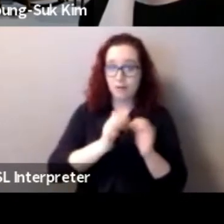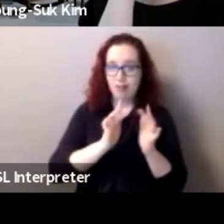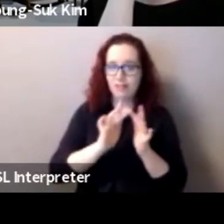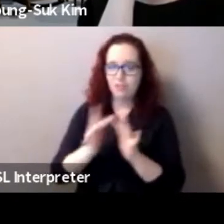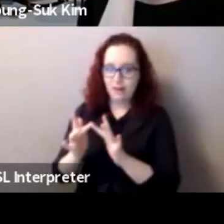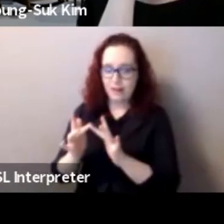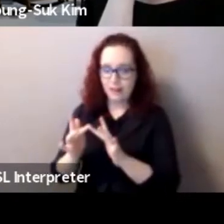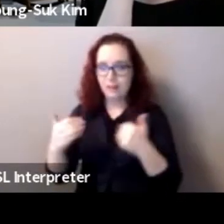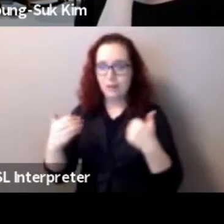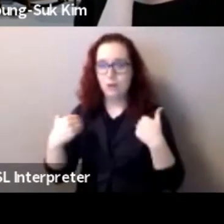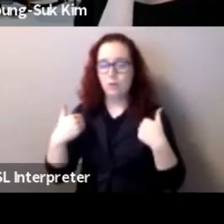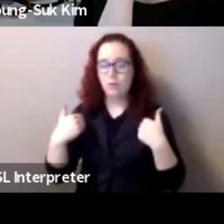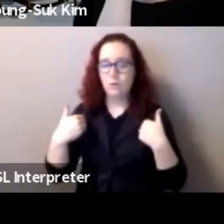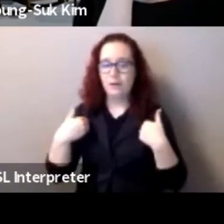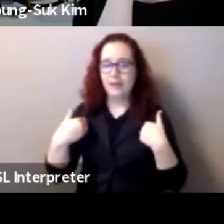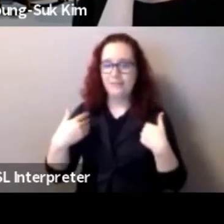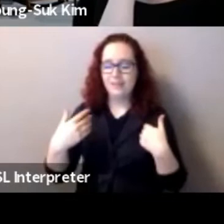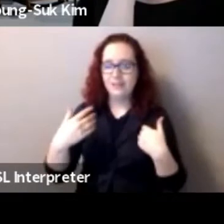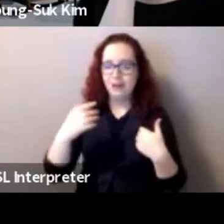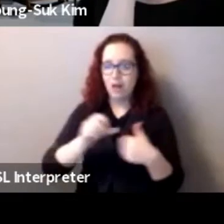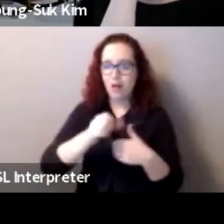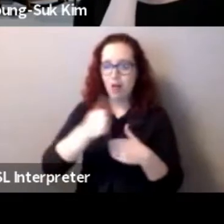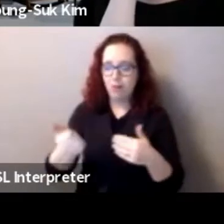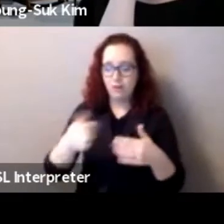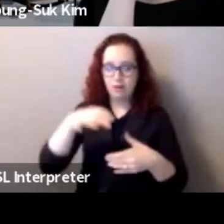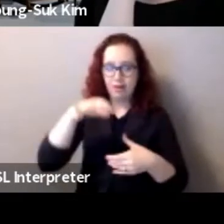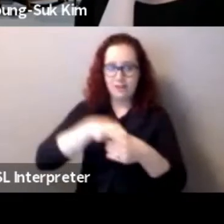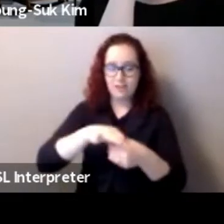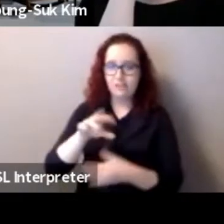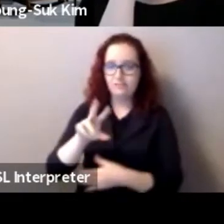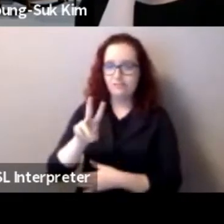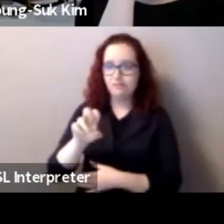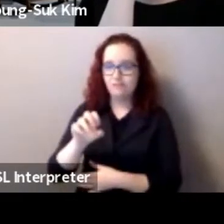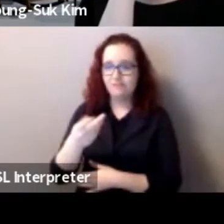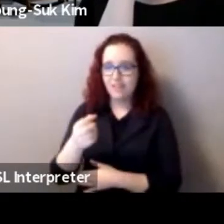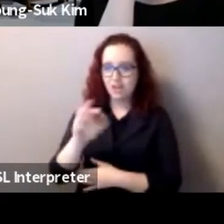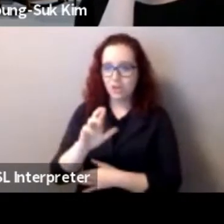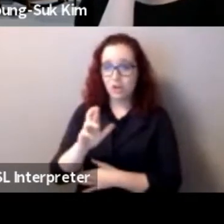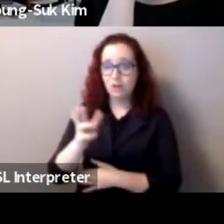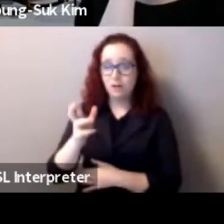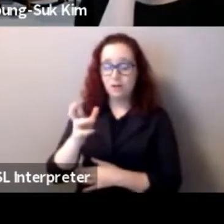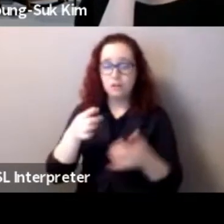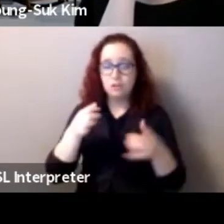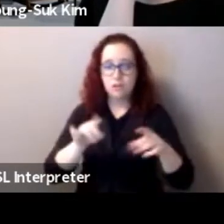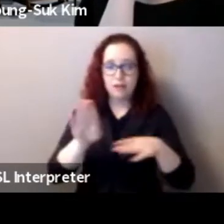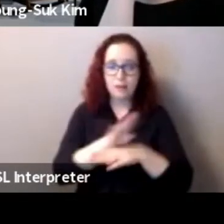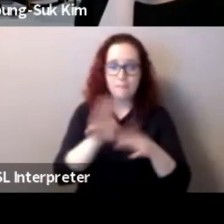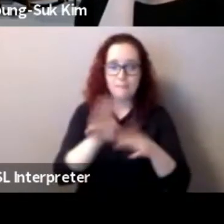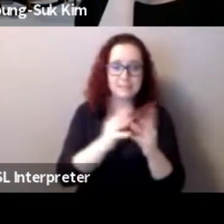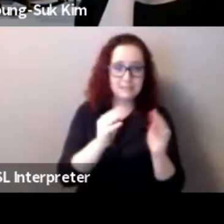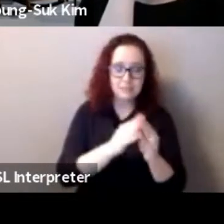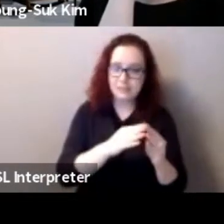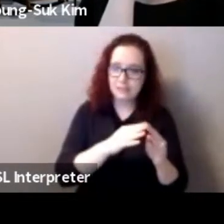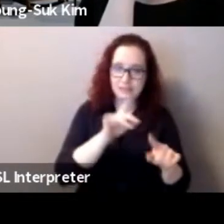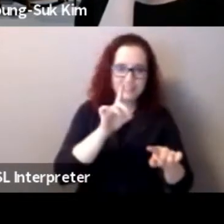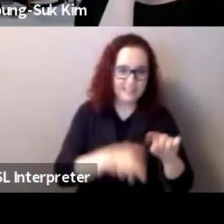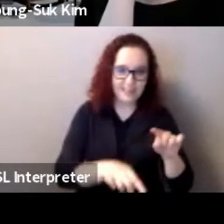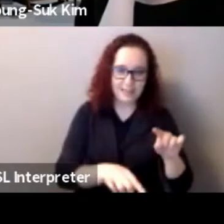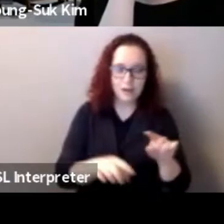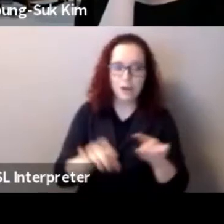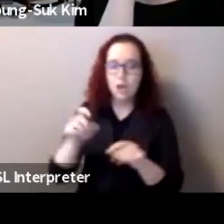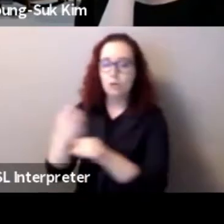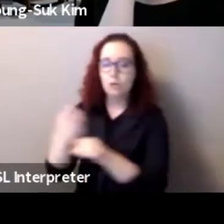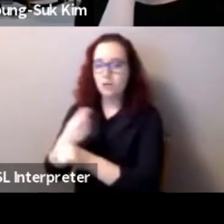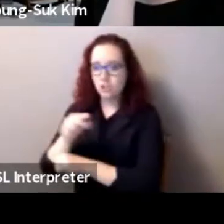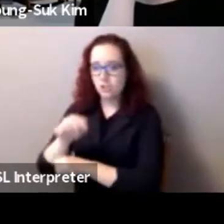external elections vendor. SIGs cannot hold elections, for example, at their business meeting. All elections need to take place with this external